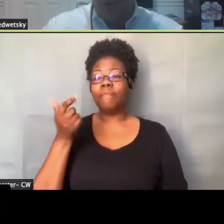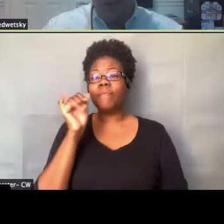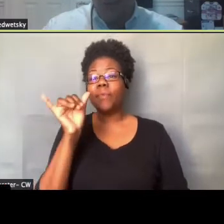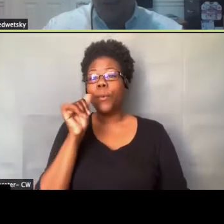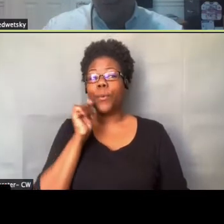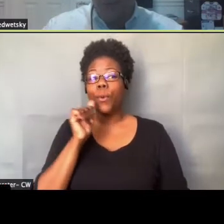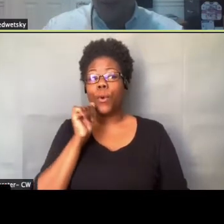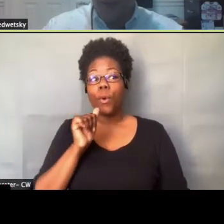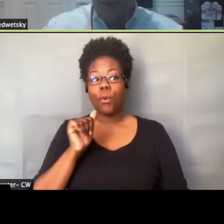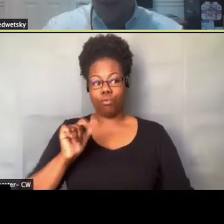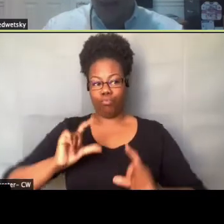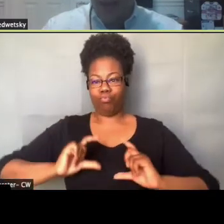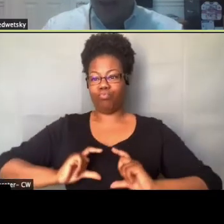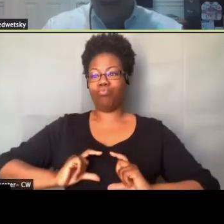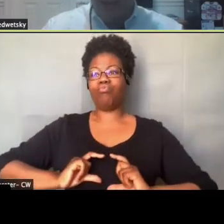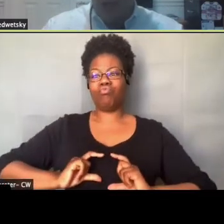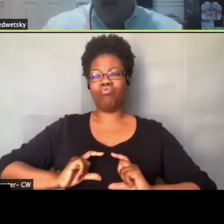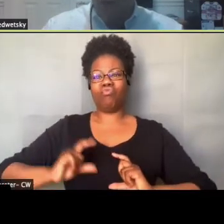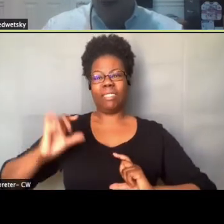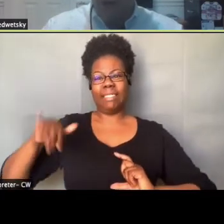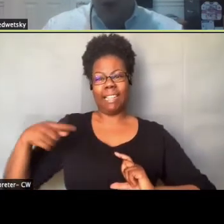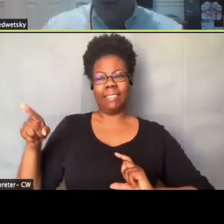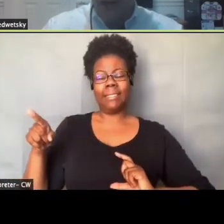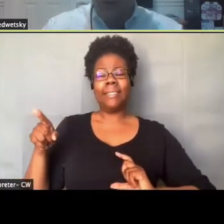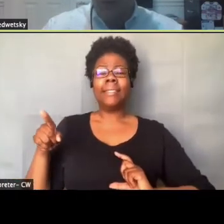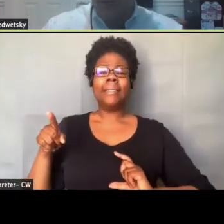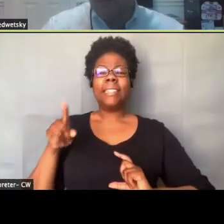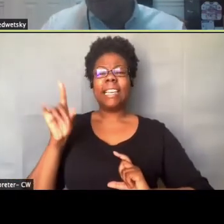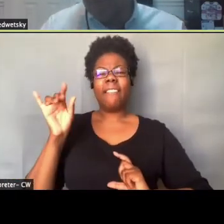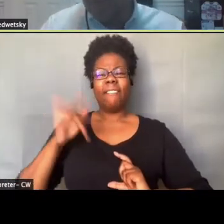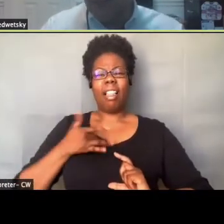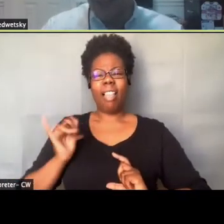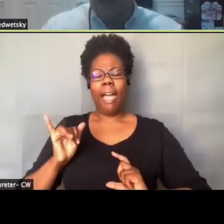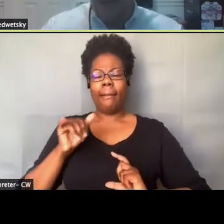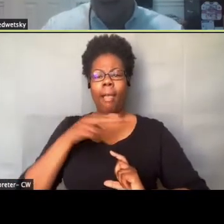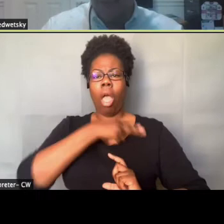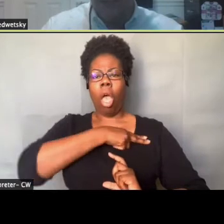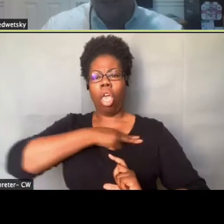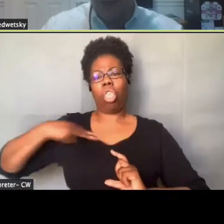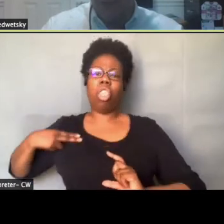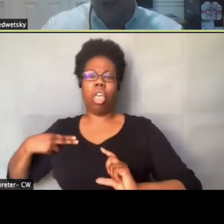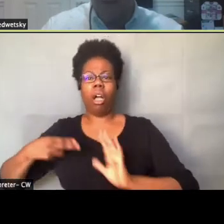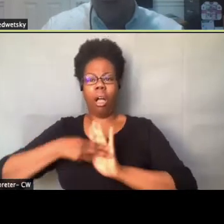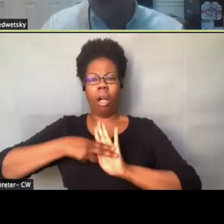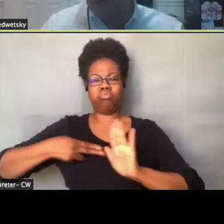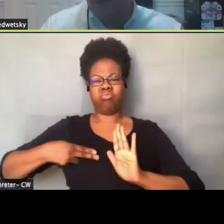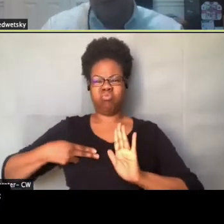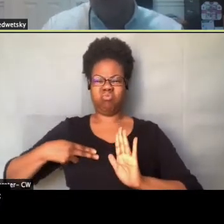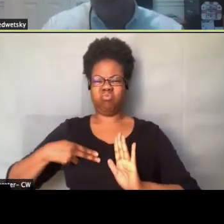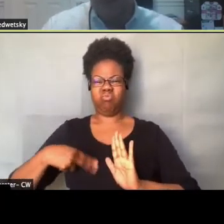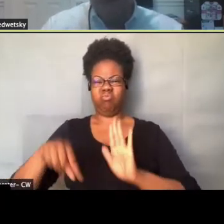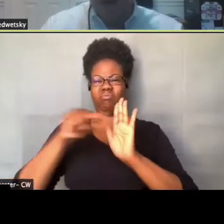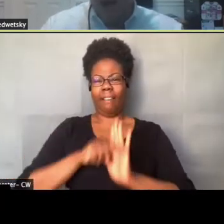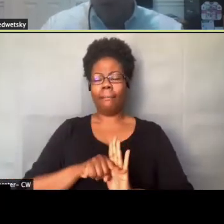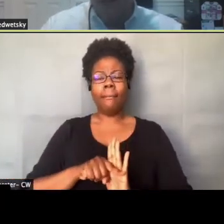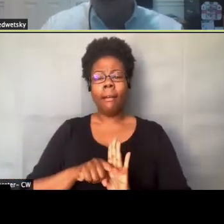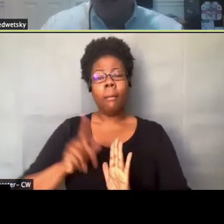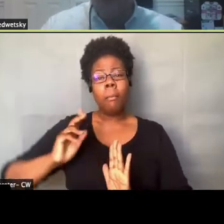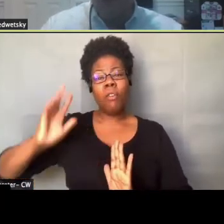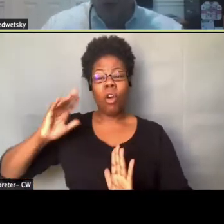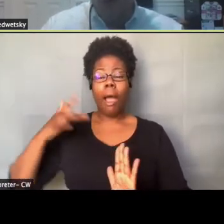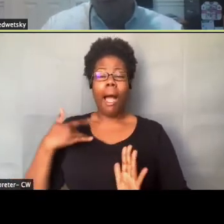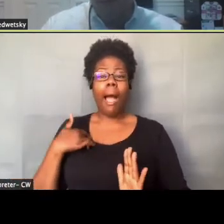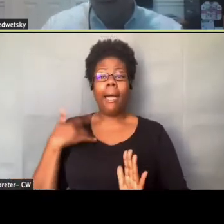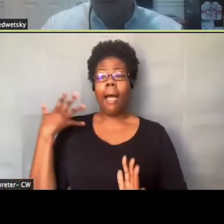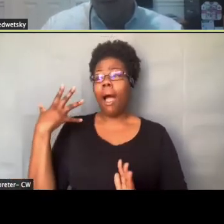a scarlet letter. I did not want to go out at the time and say I'm hard of hearing. It's just I wanted